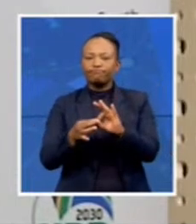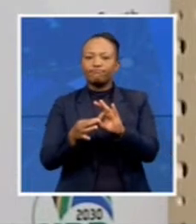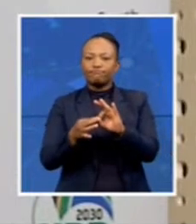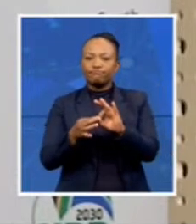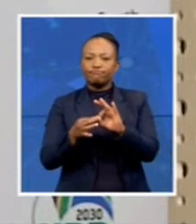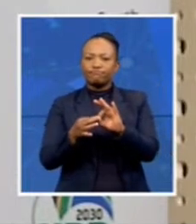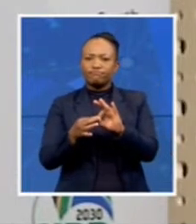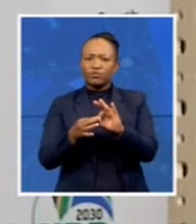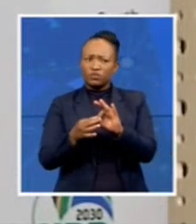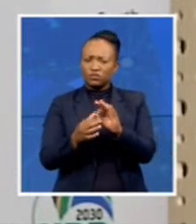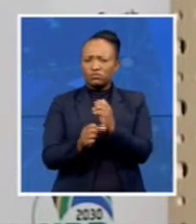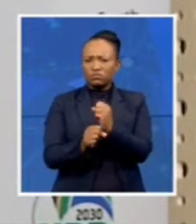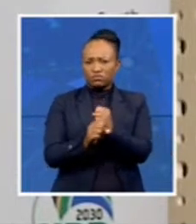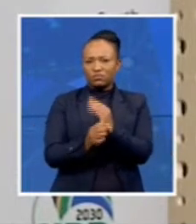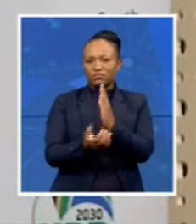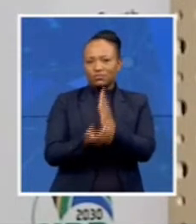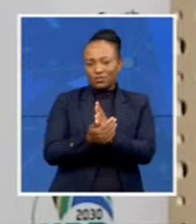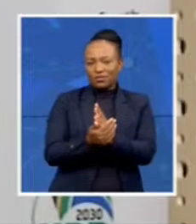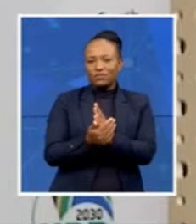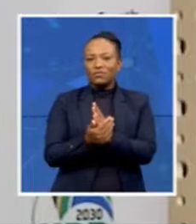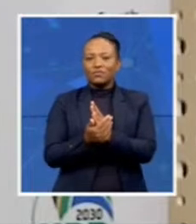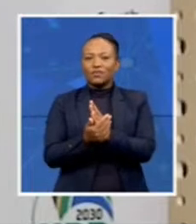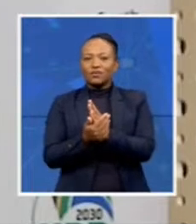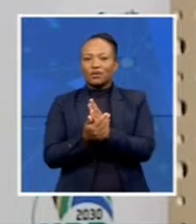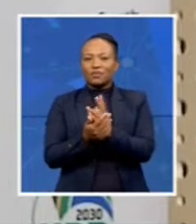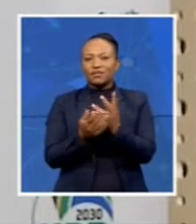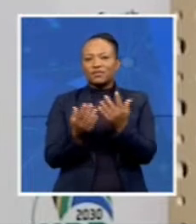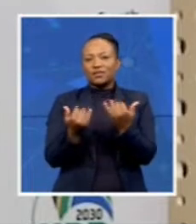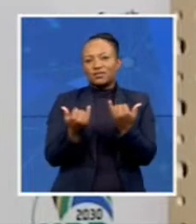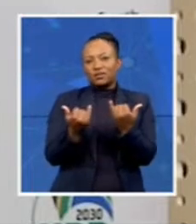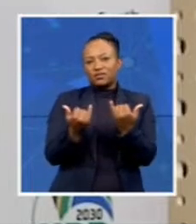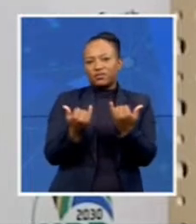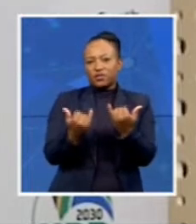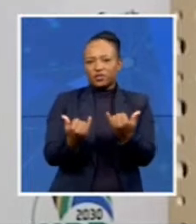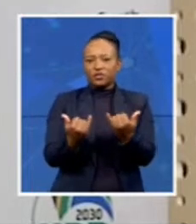indeed everyone has access to water.